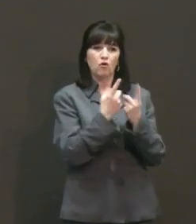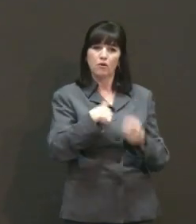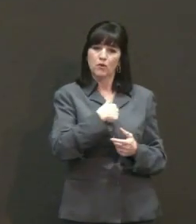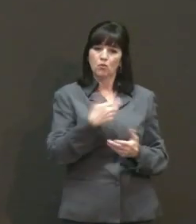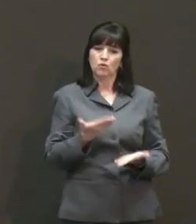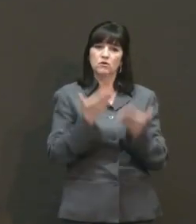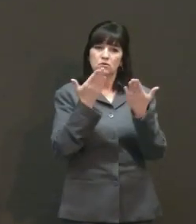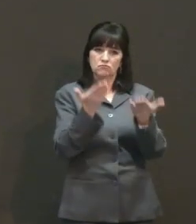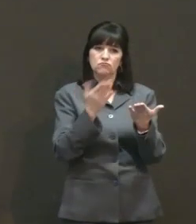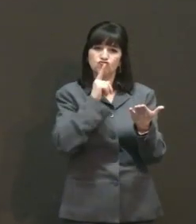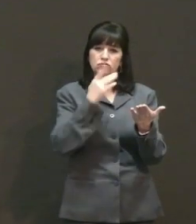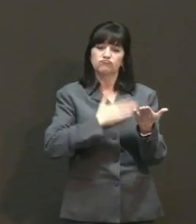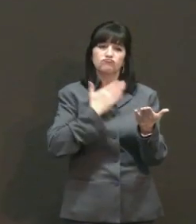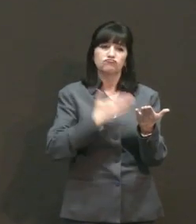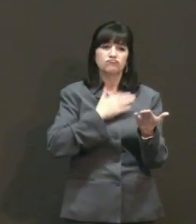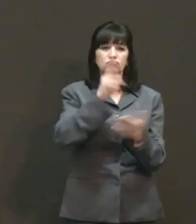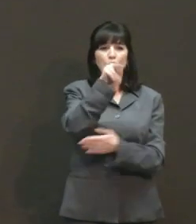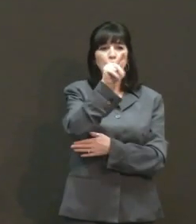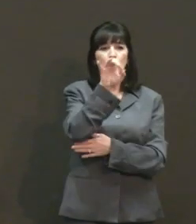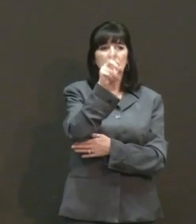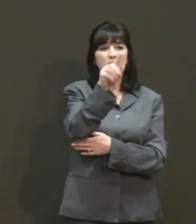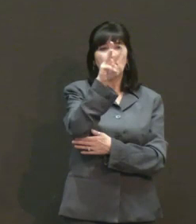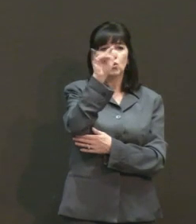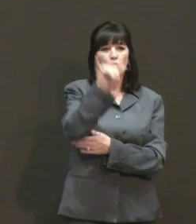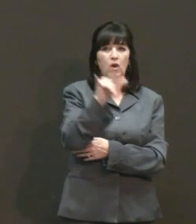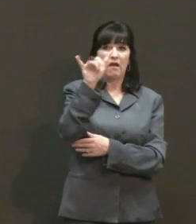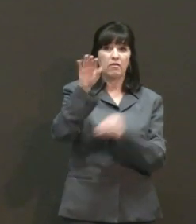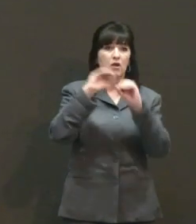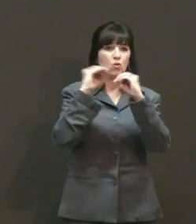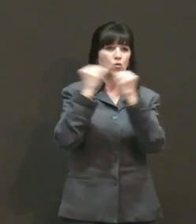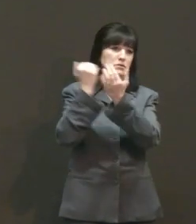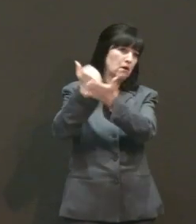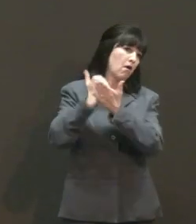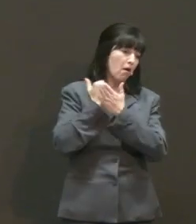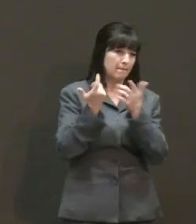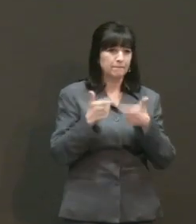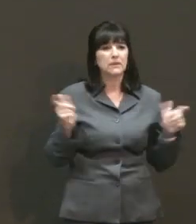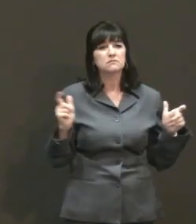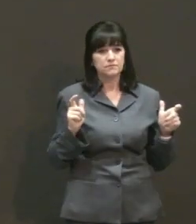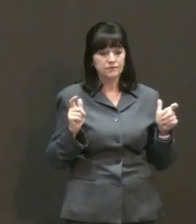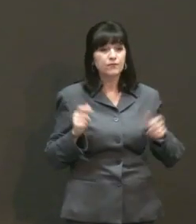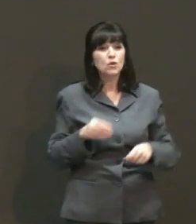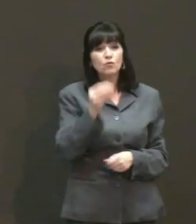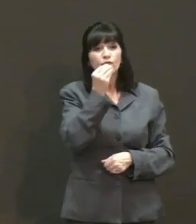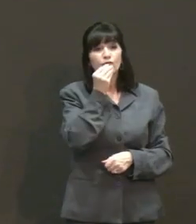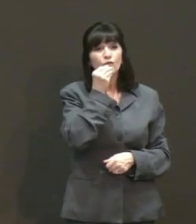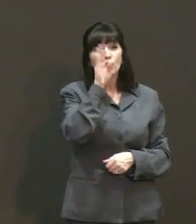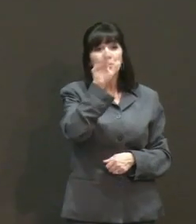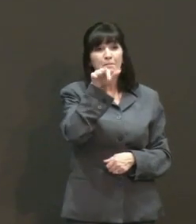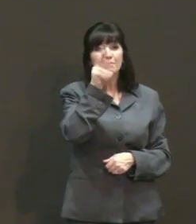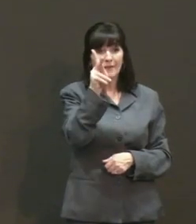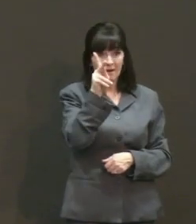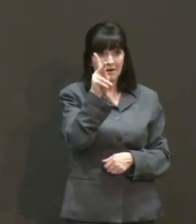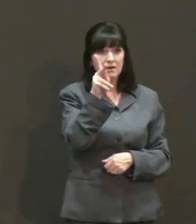for their partnership and their ability to flex in the state. Food Bank is another one. Food Bank